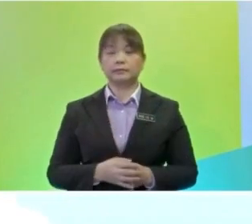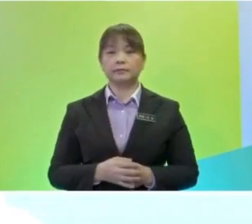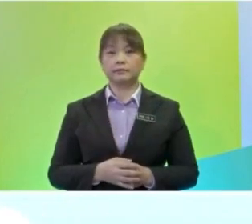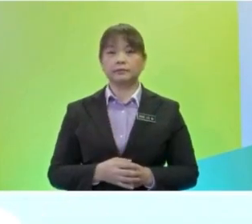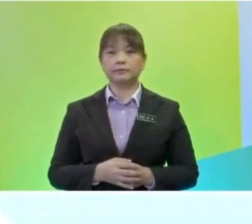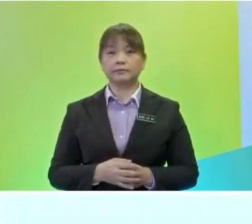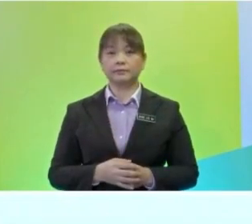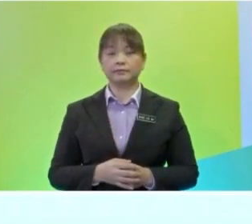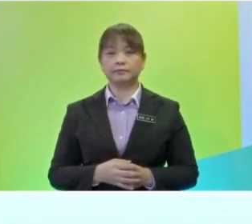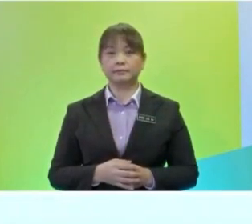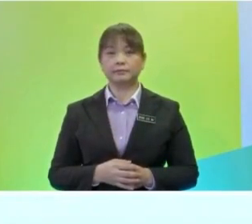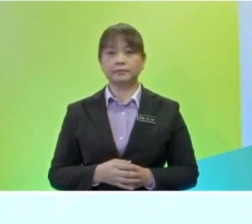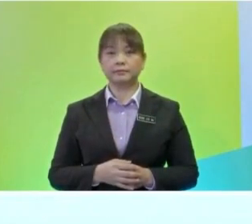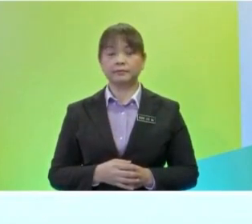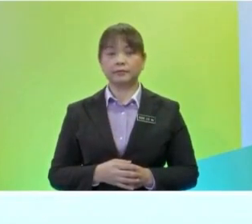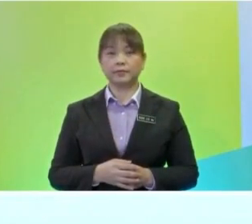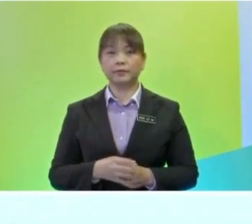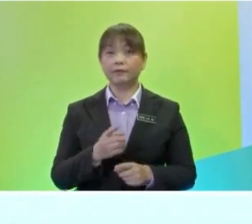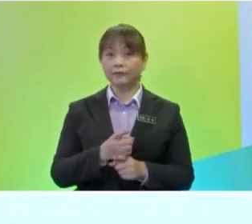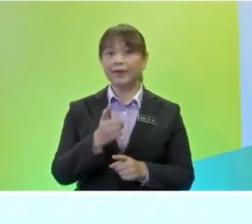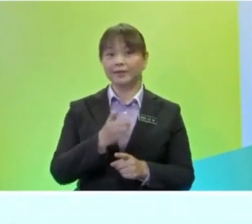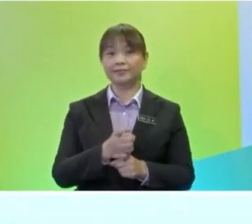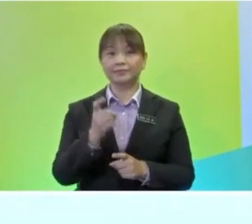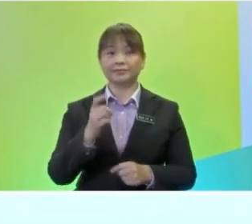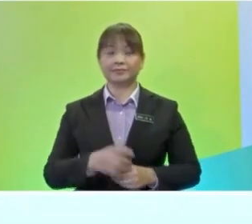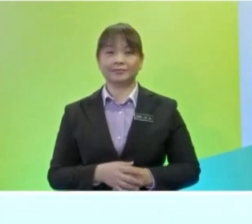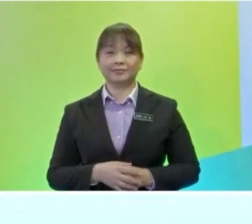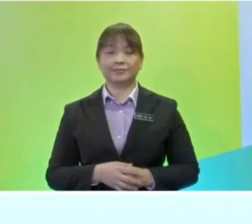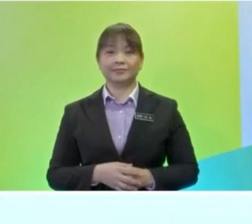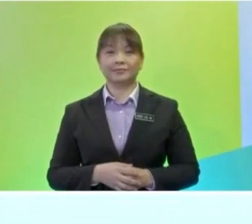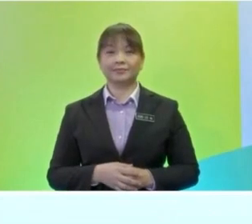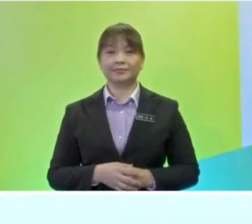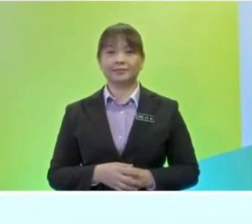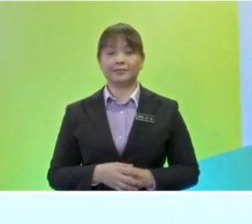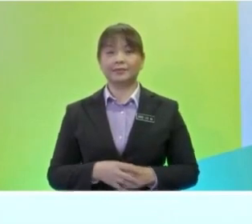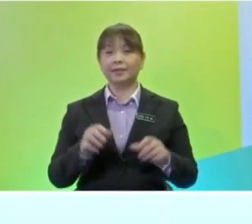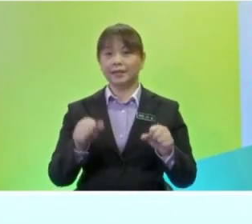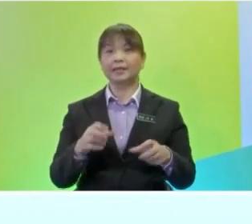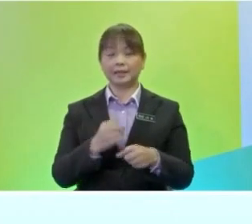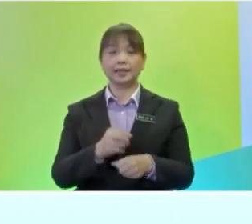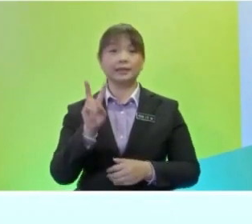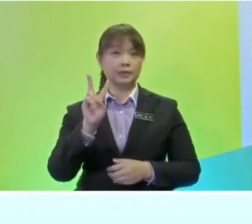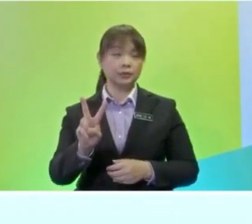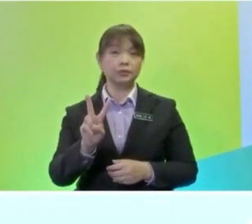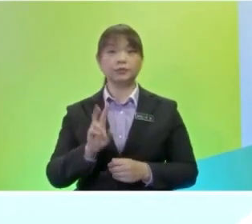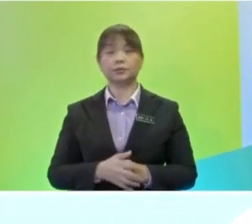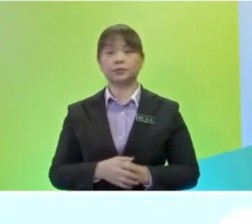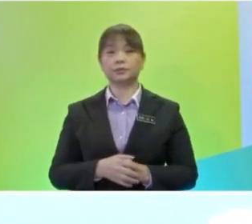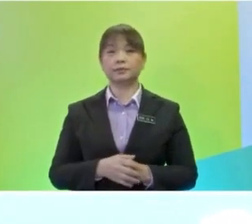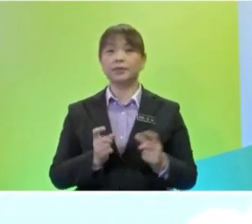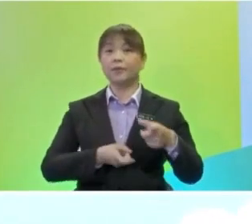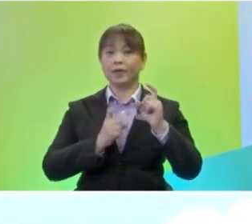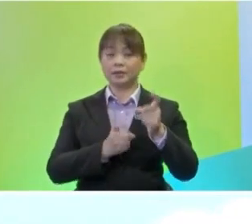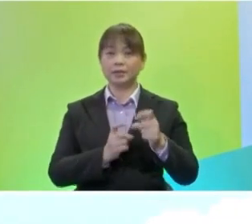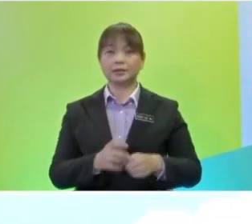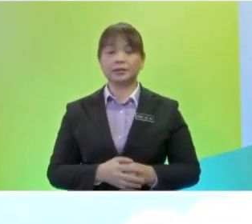much fun. So I think maybe I can reward Rio two stars. Because of his own initiatives. Yeah, okay. Good job, Rio. All